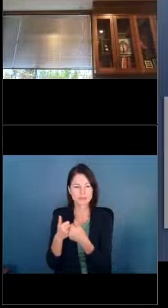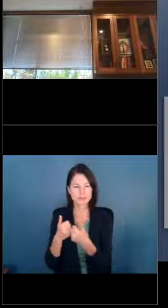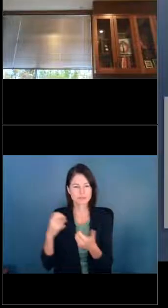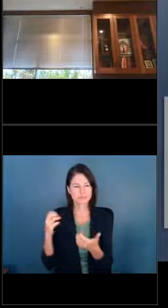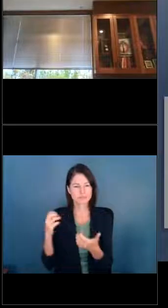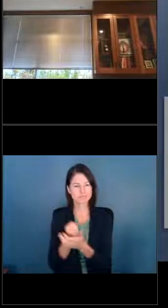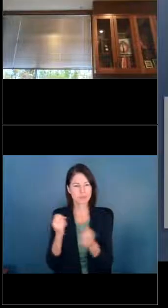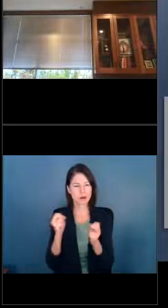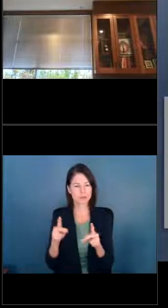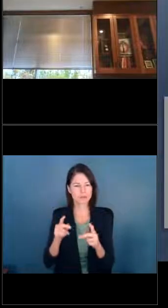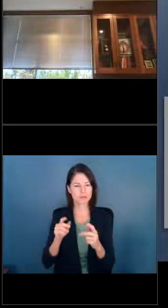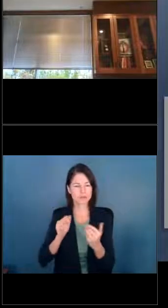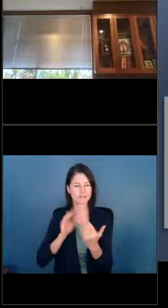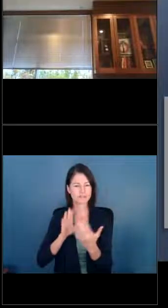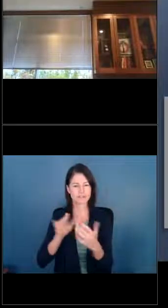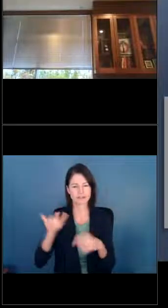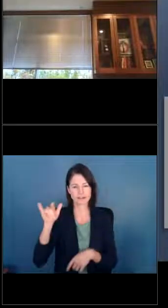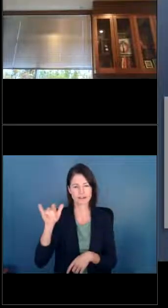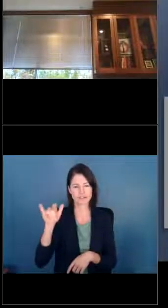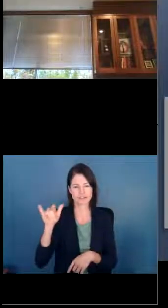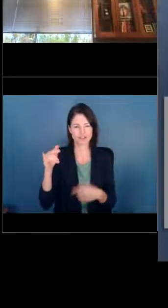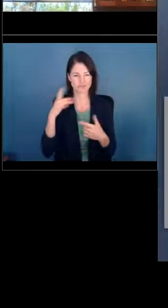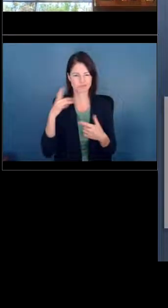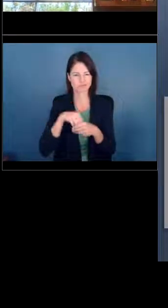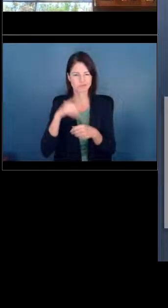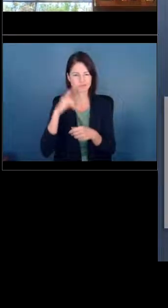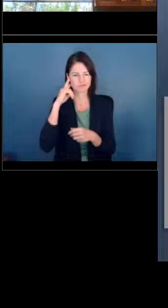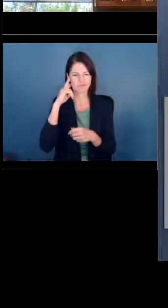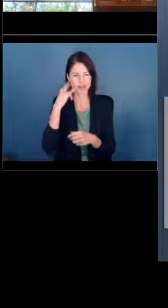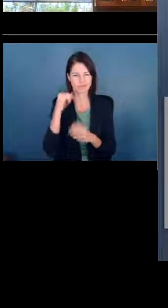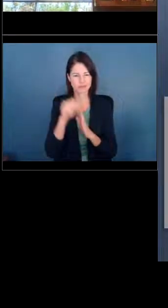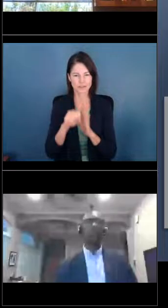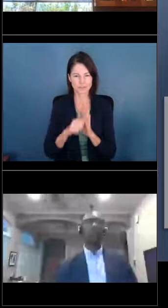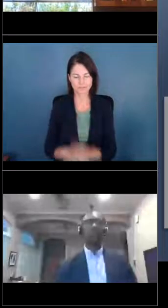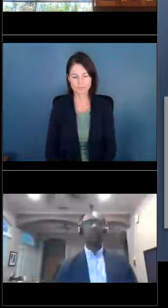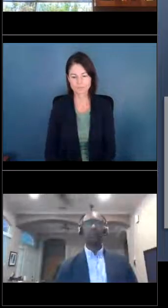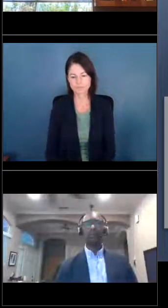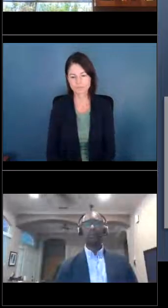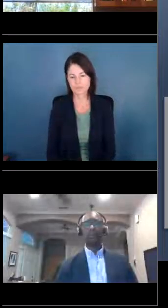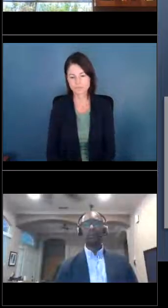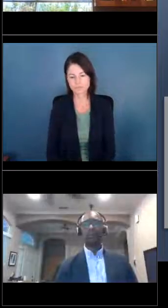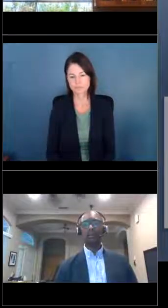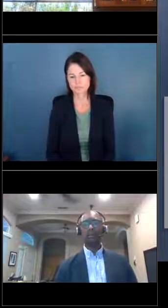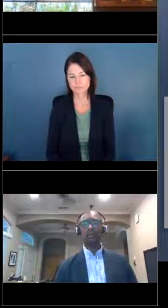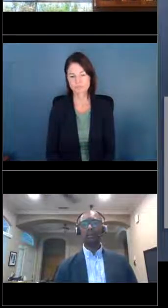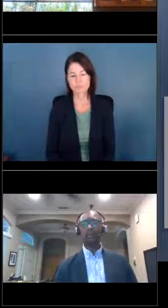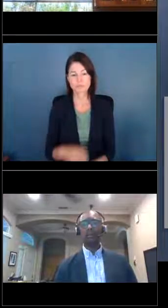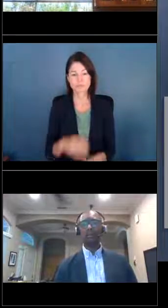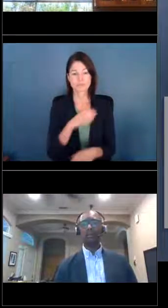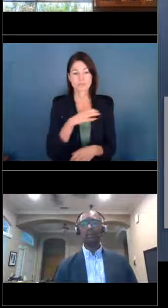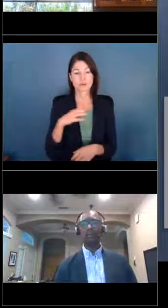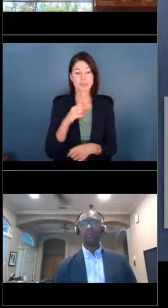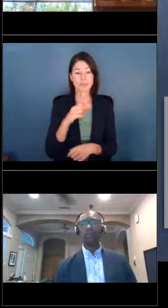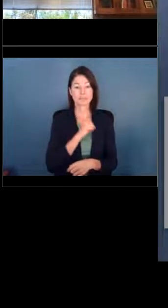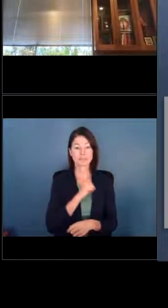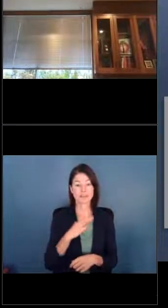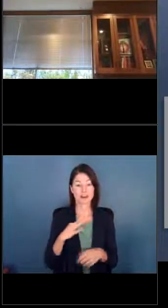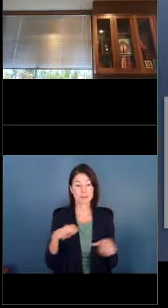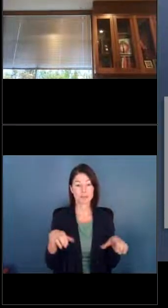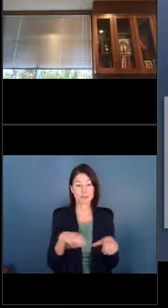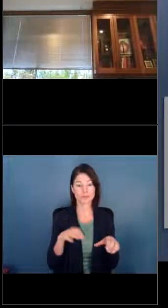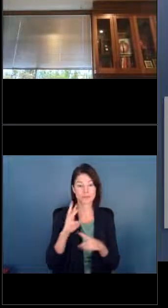in California. This presentation is intended to highlight the collaboration that Commission staff has been undertaking over the past